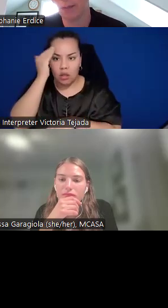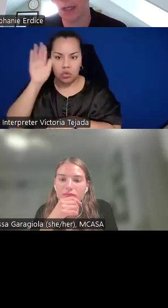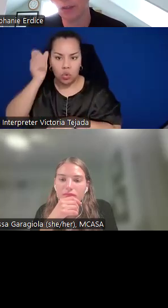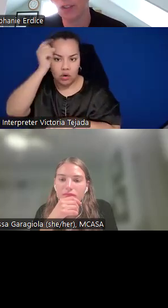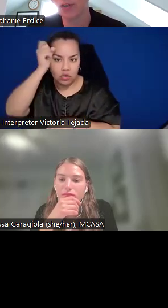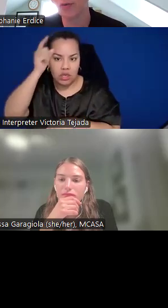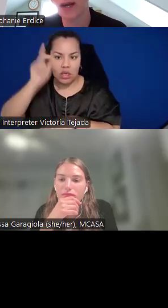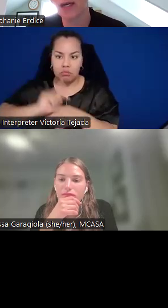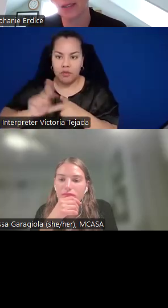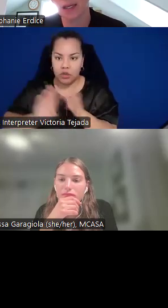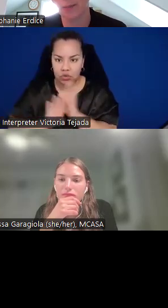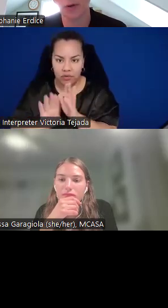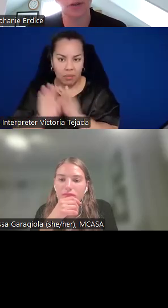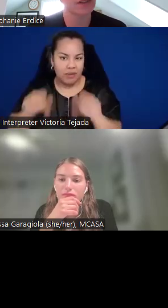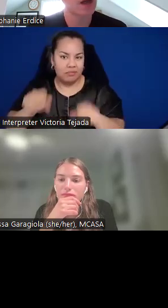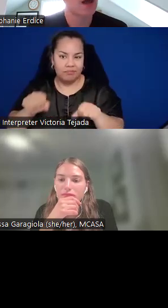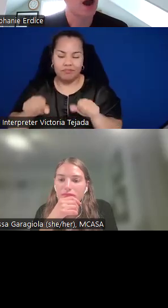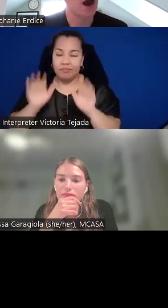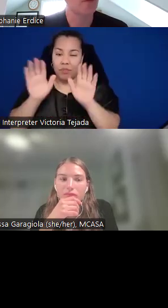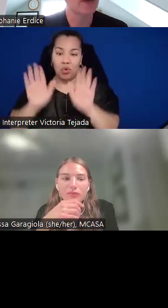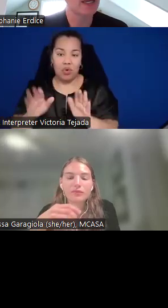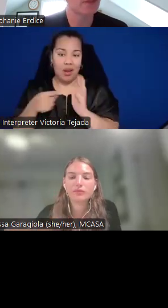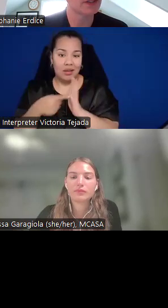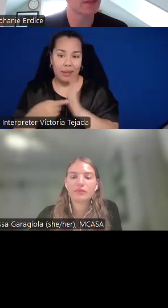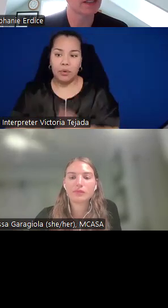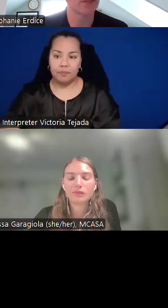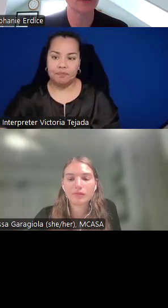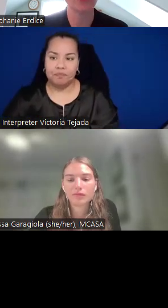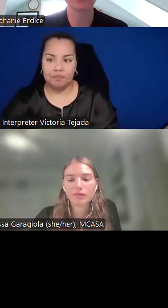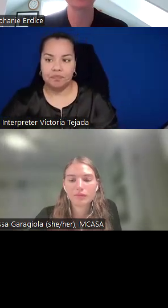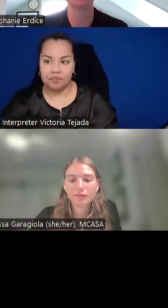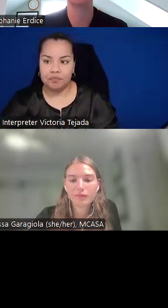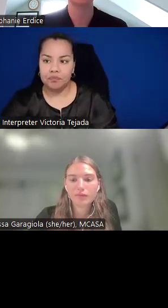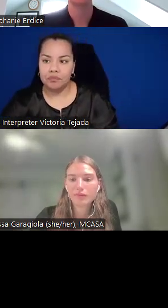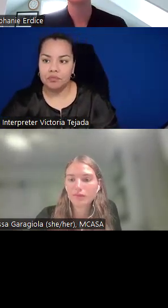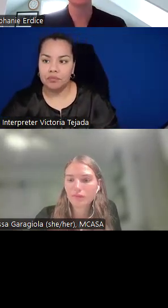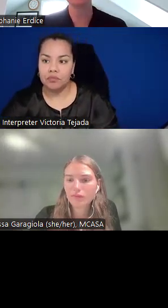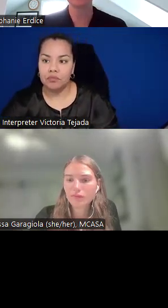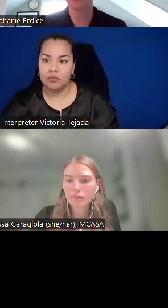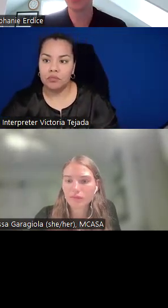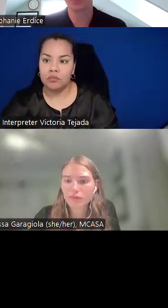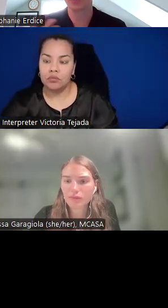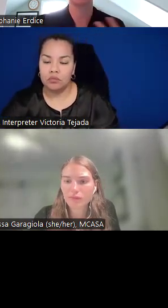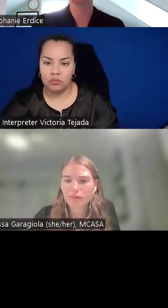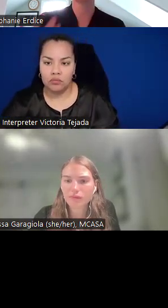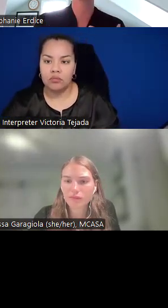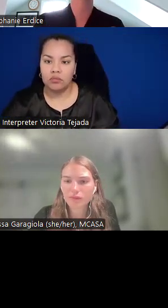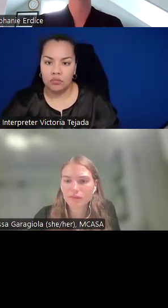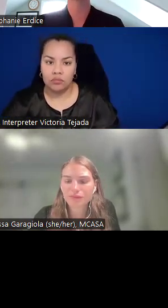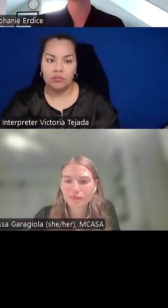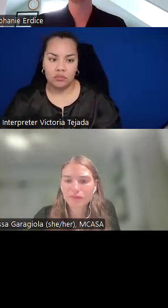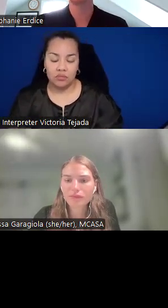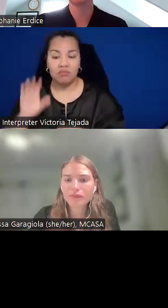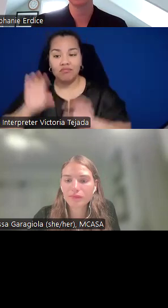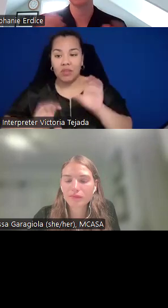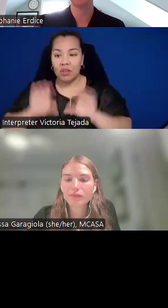professional development. So these are great examples. We came up with some examples here too. So chatting with a coworker, that